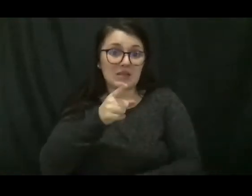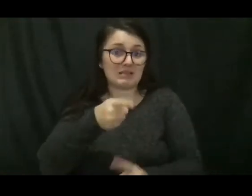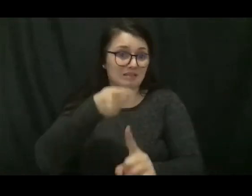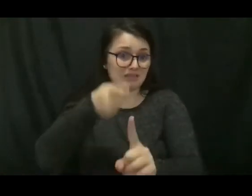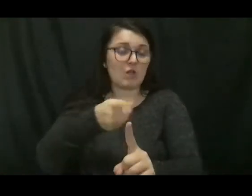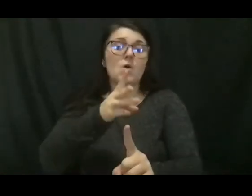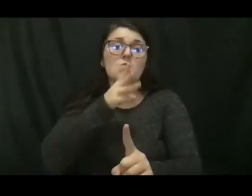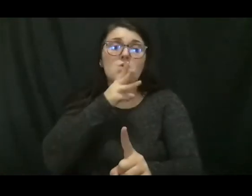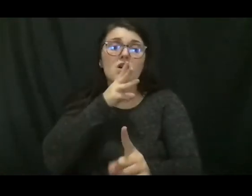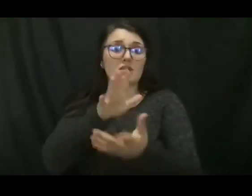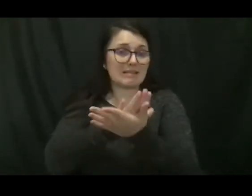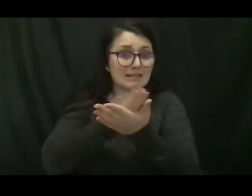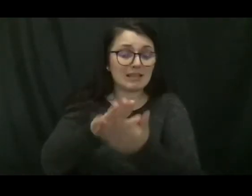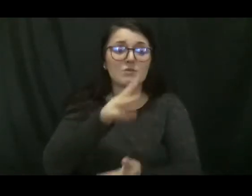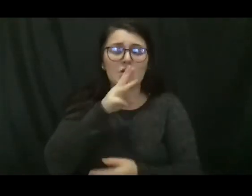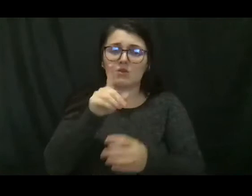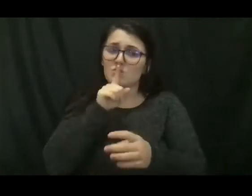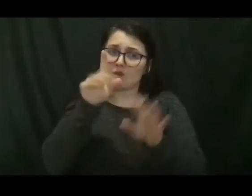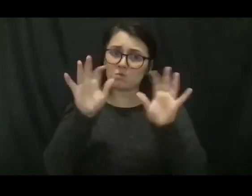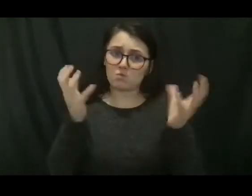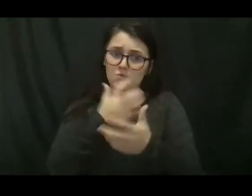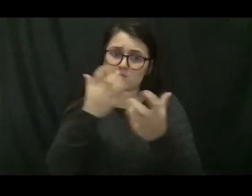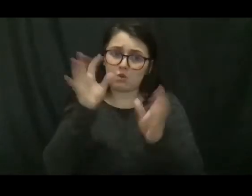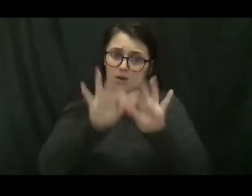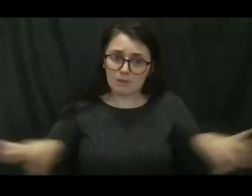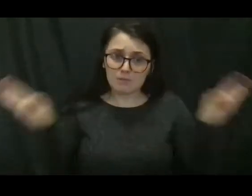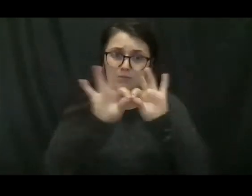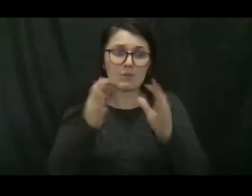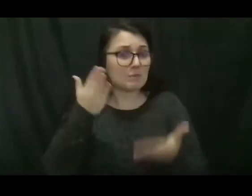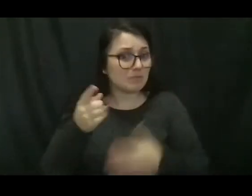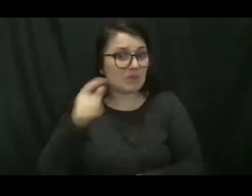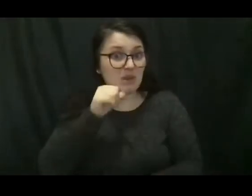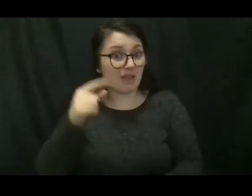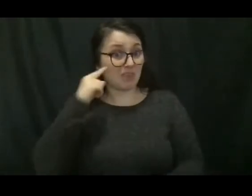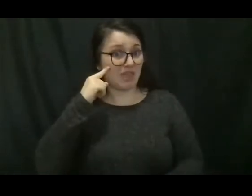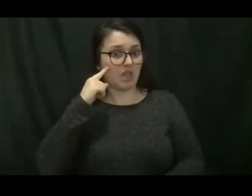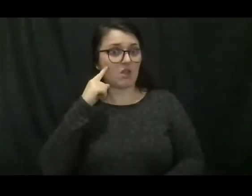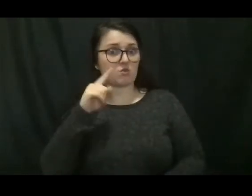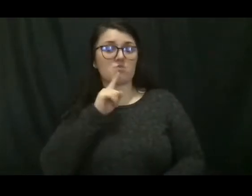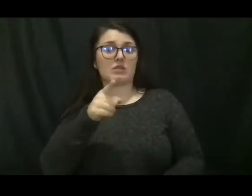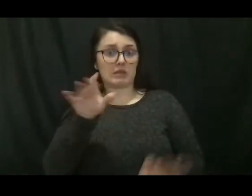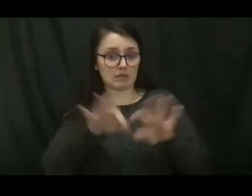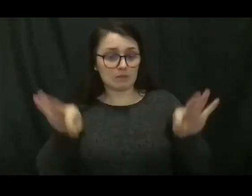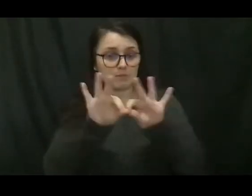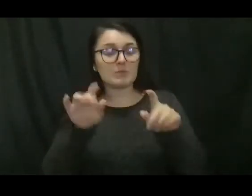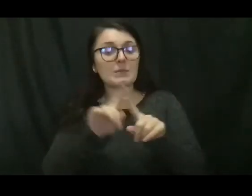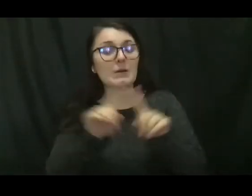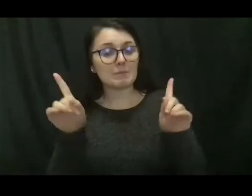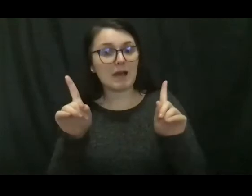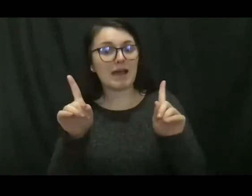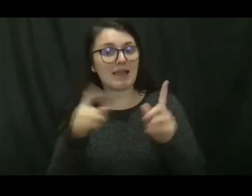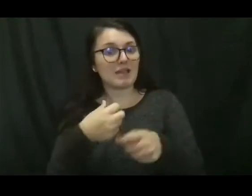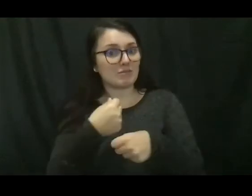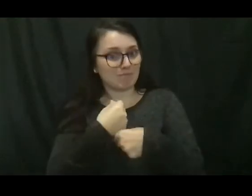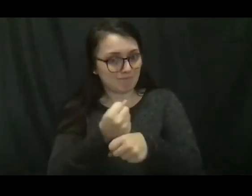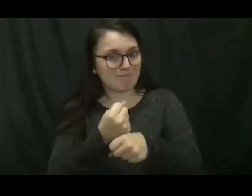and clean water is super important too, which you wouldn't necessarily think about that as a thing, but it's used to make so many things. So those are the